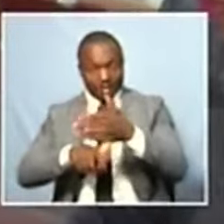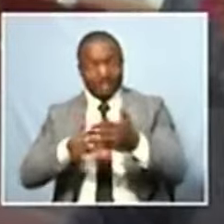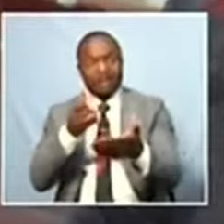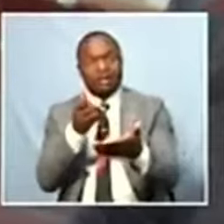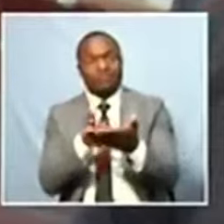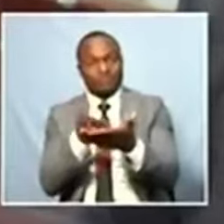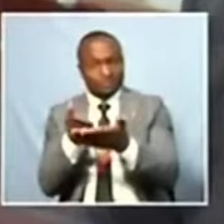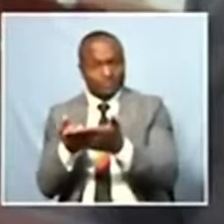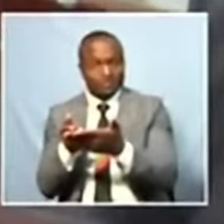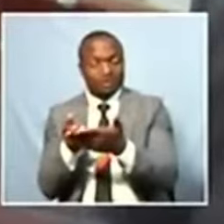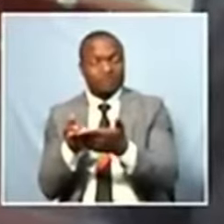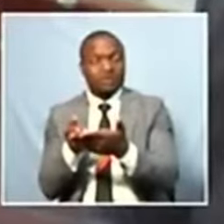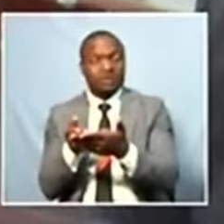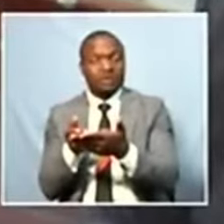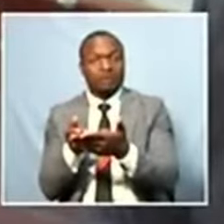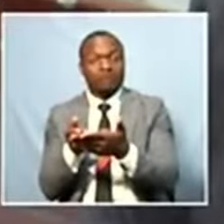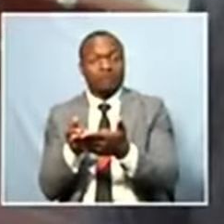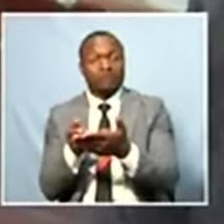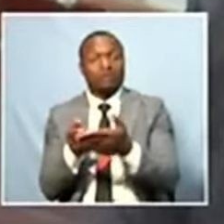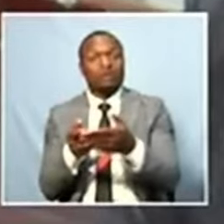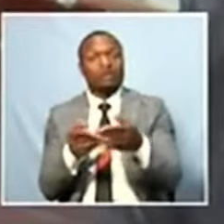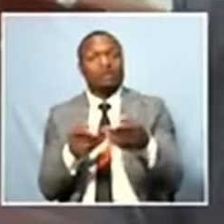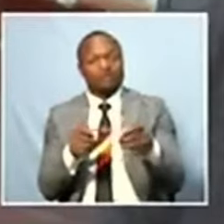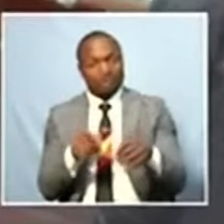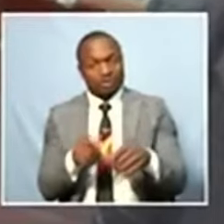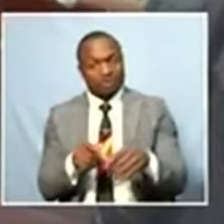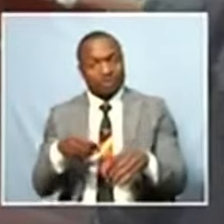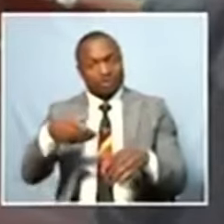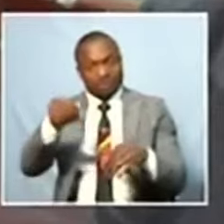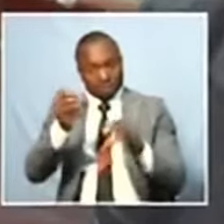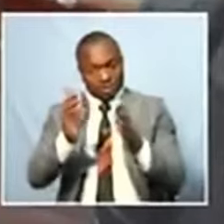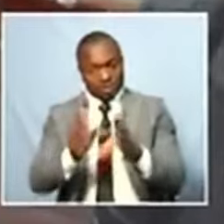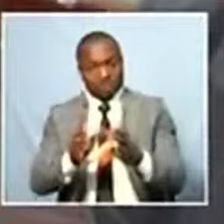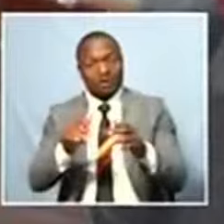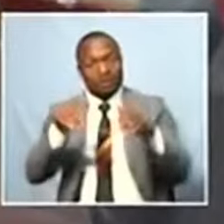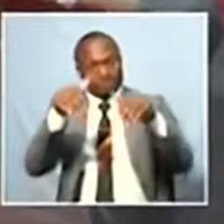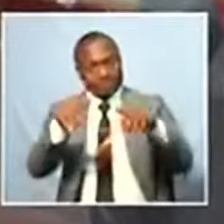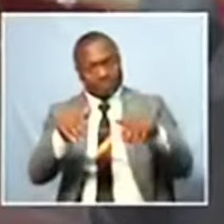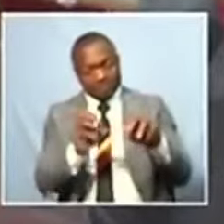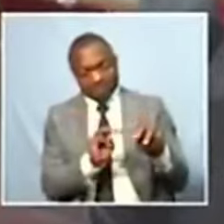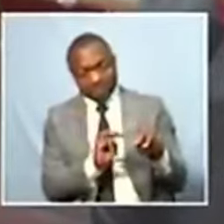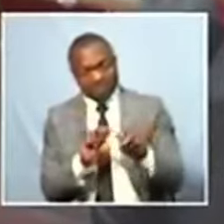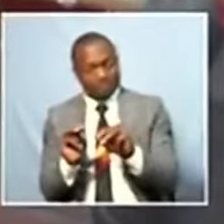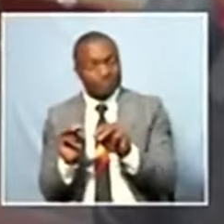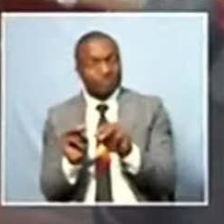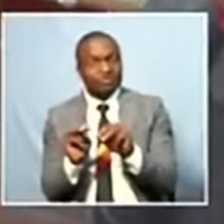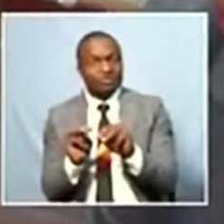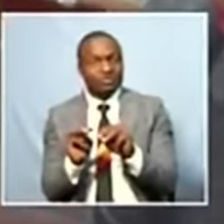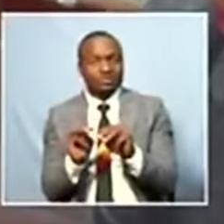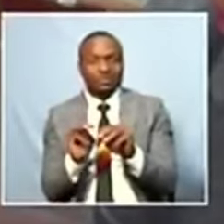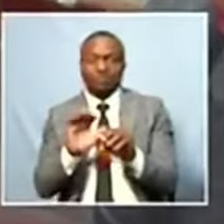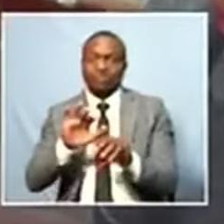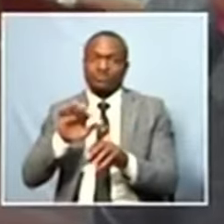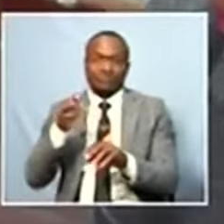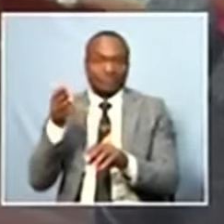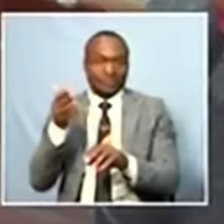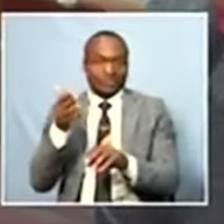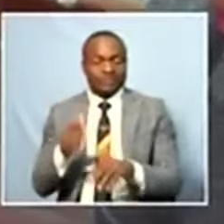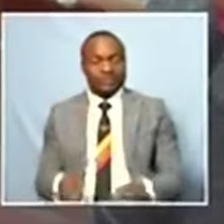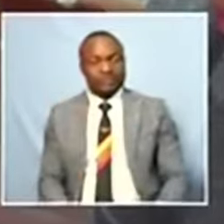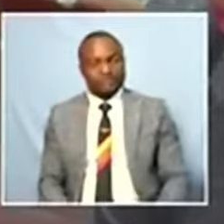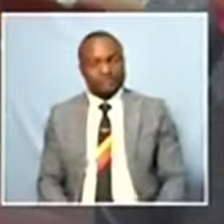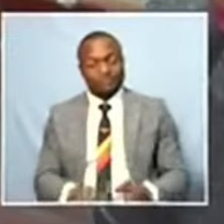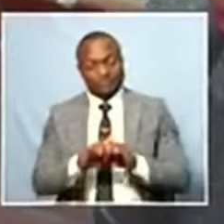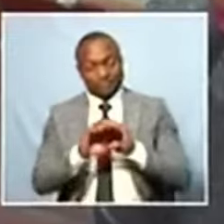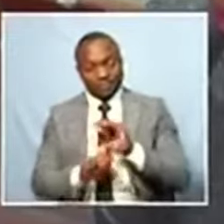these operators now are moving to a tax system that is more fair or equitable, because